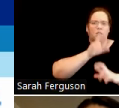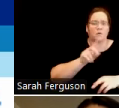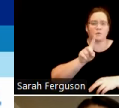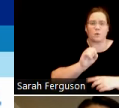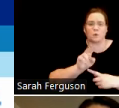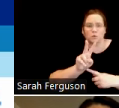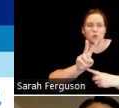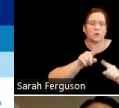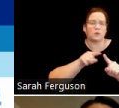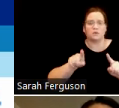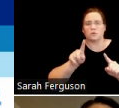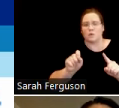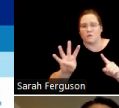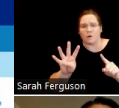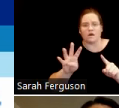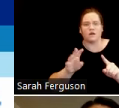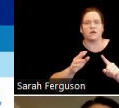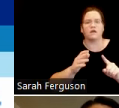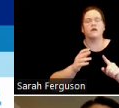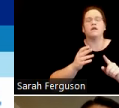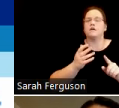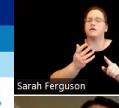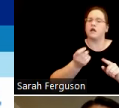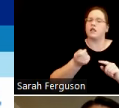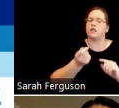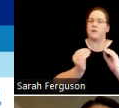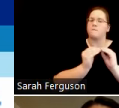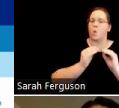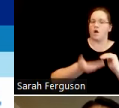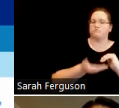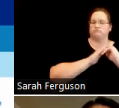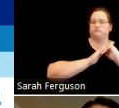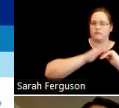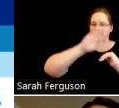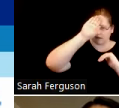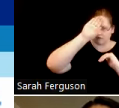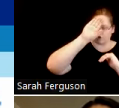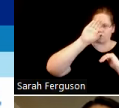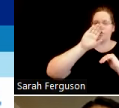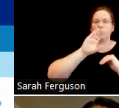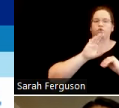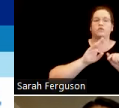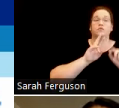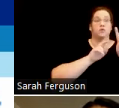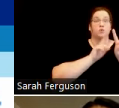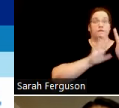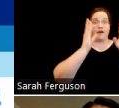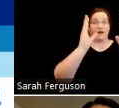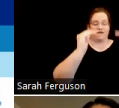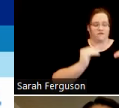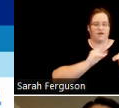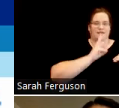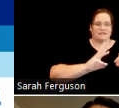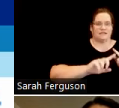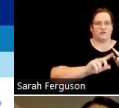to 104. But there was a little bit more fevers in both the 2 to 5-year-olds and the 6 to